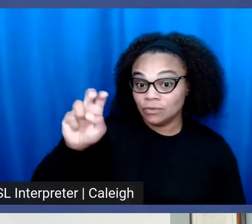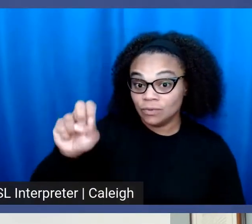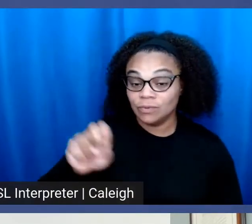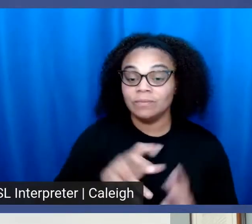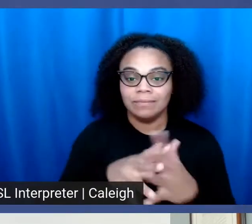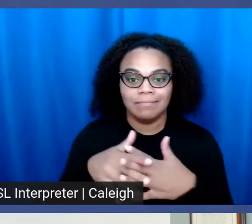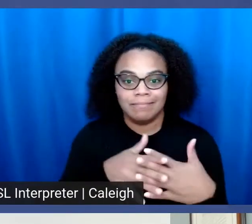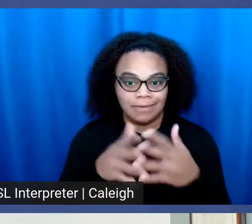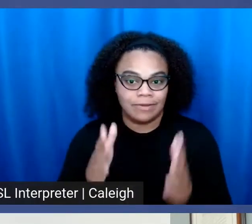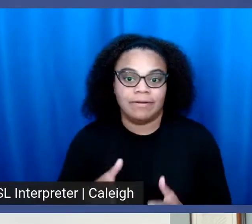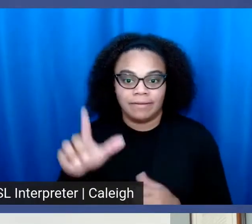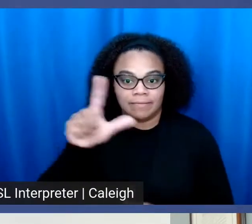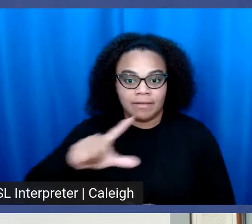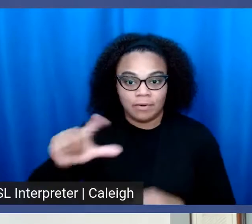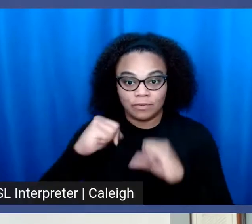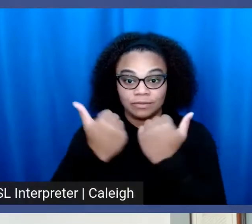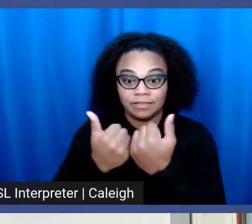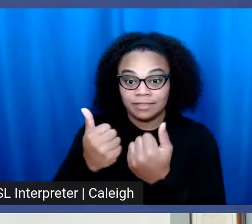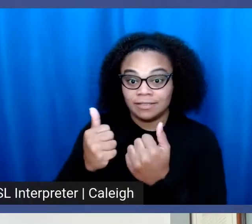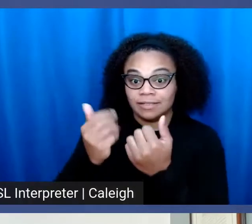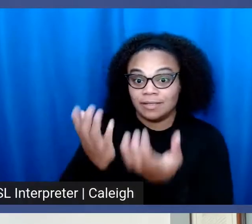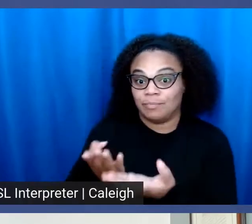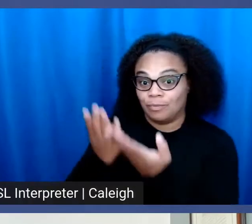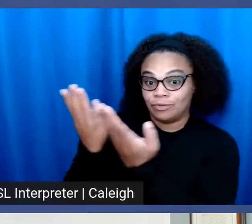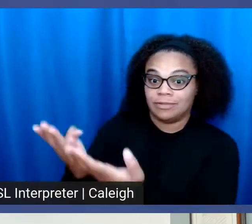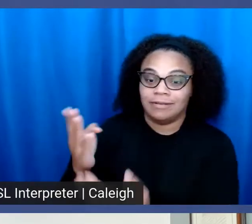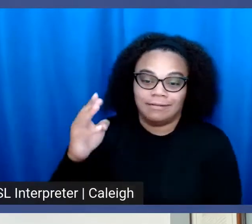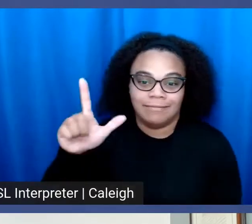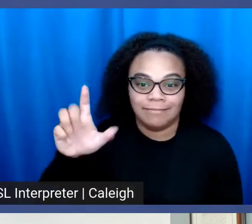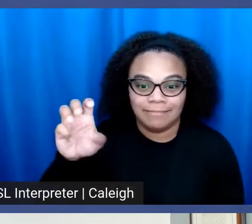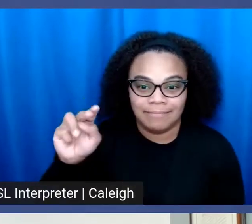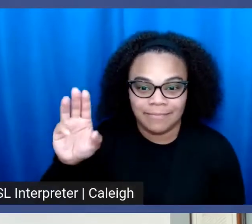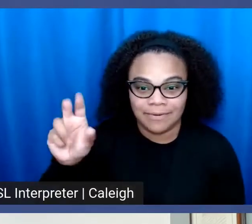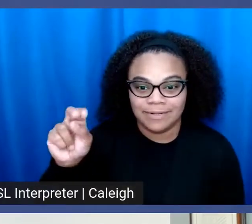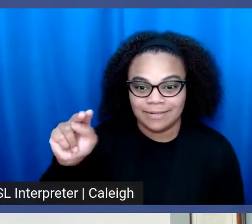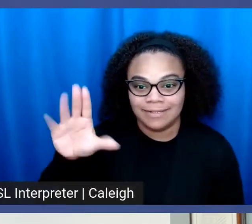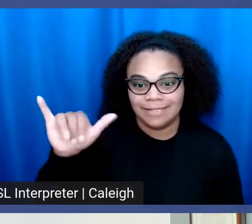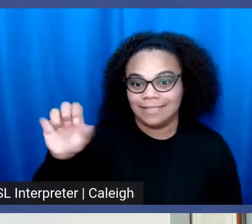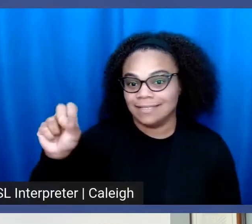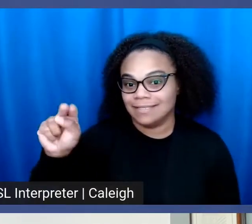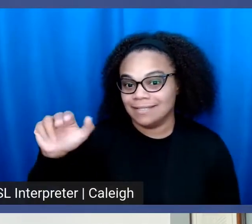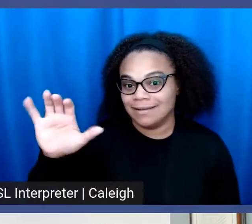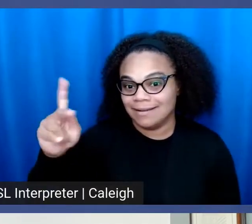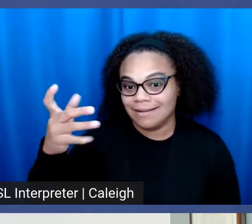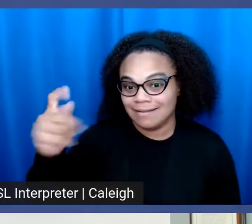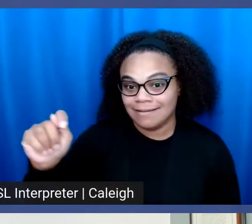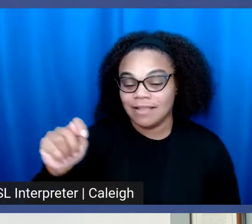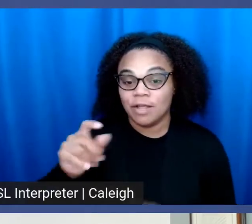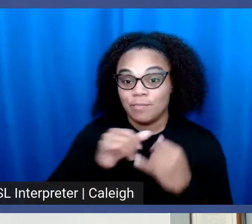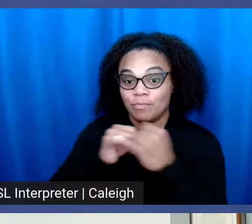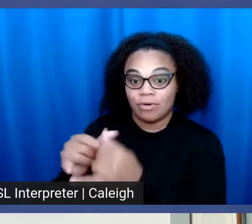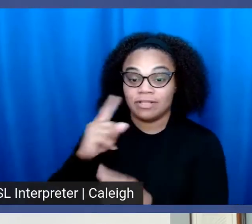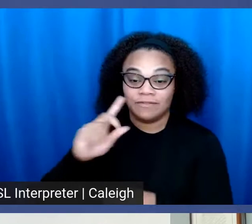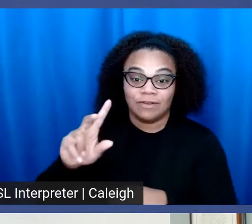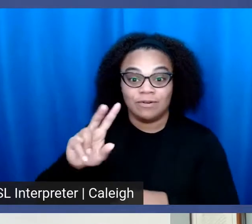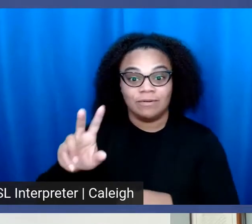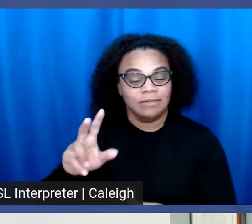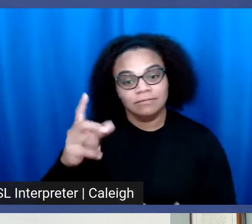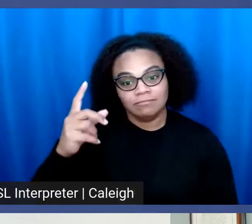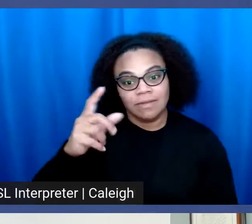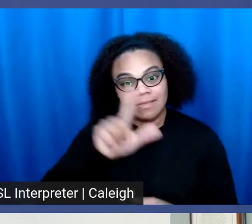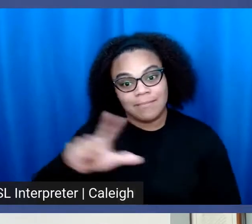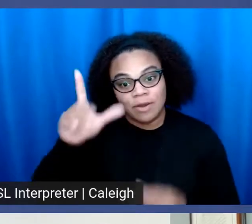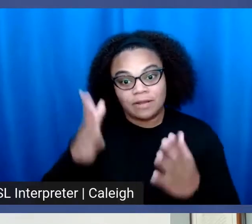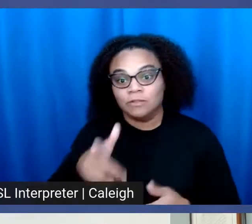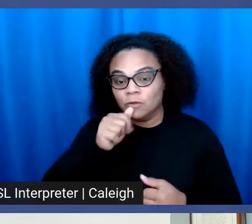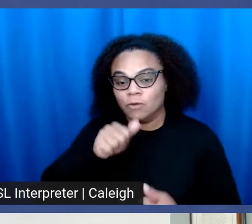Association presented Martha with the Lemony Snicket Prize for Noble Librarians Faced with Adversity. That